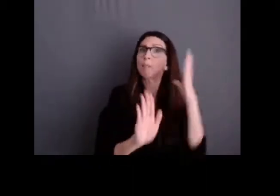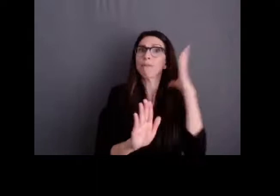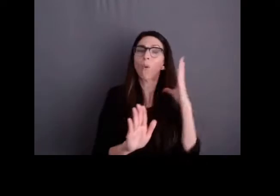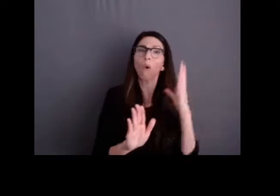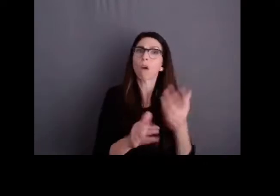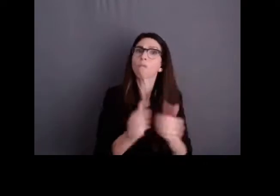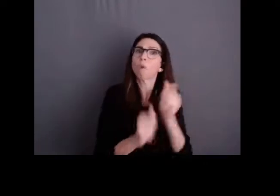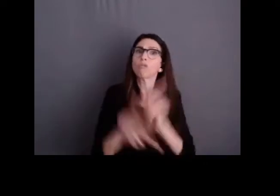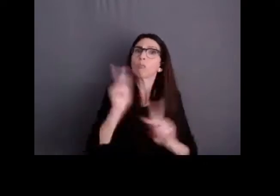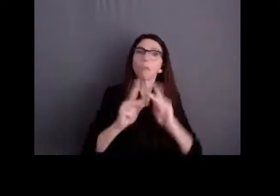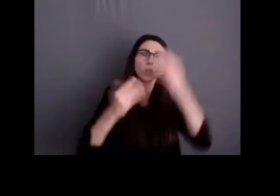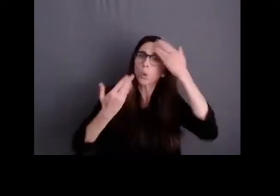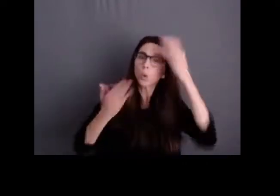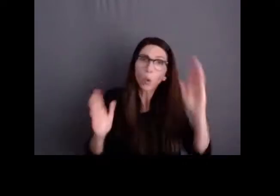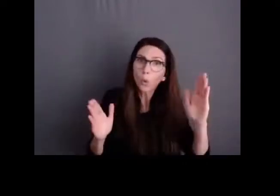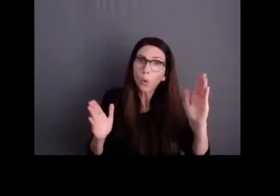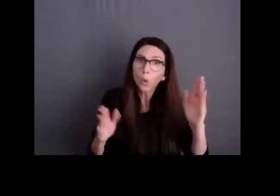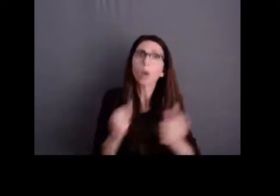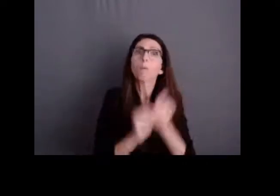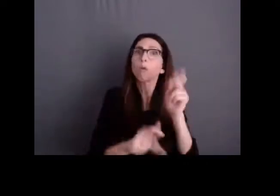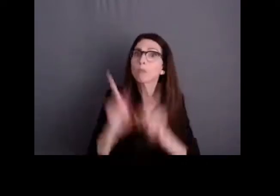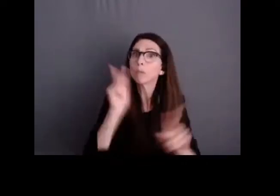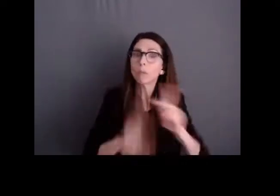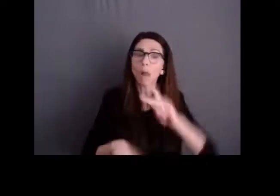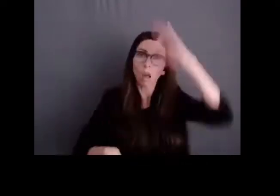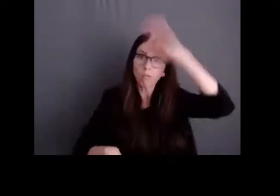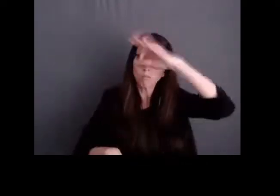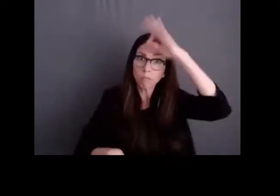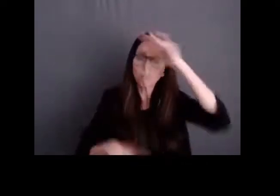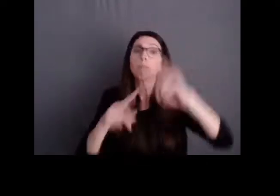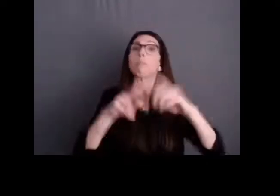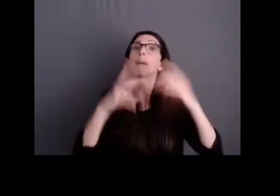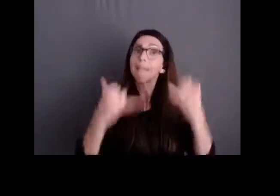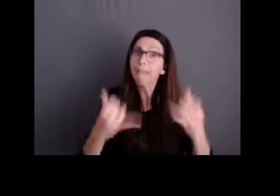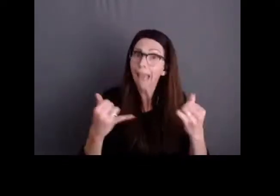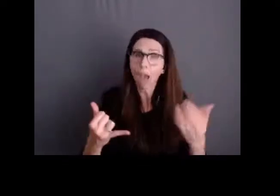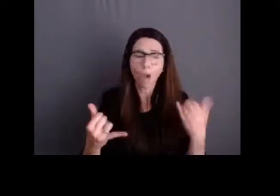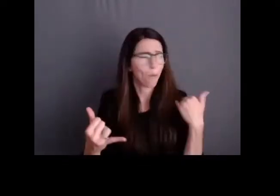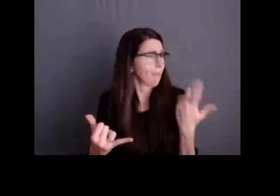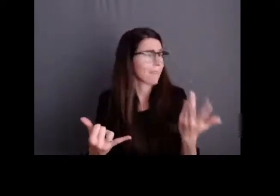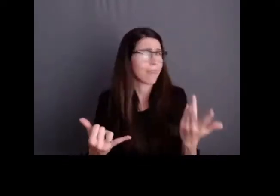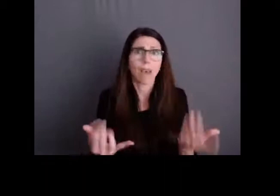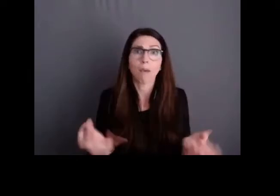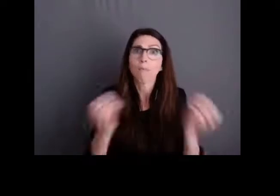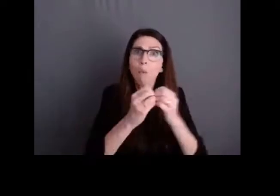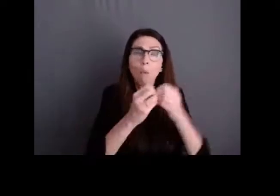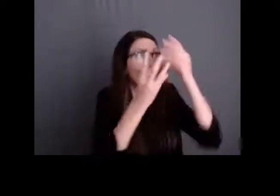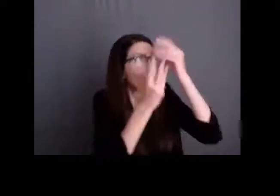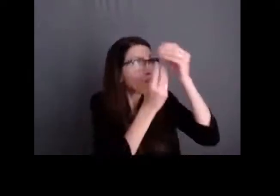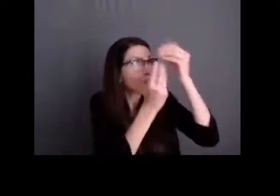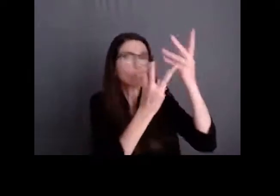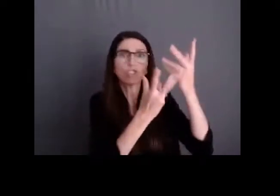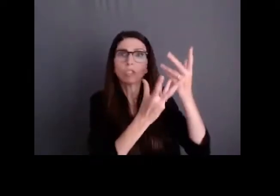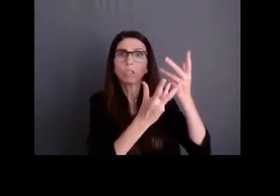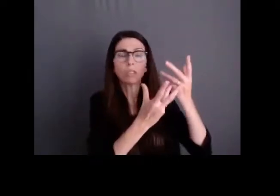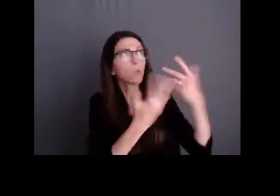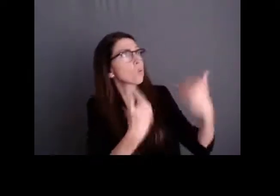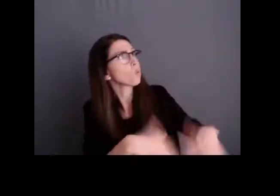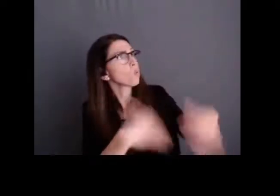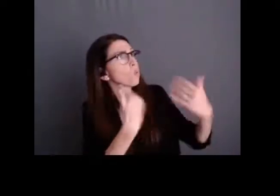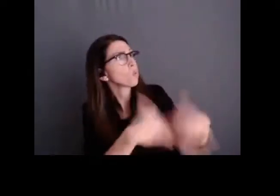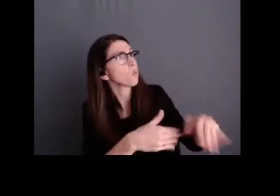that at further on a policy perspective, I think we're in a such a really interesting time coming out of